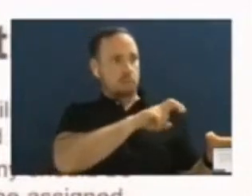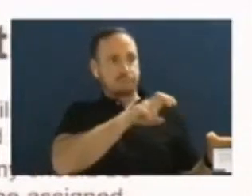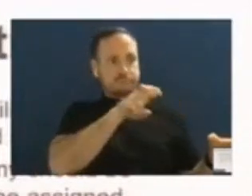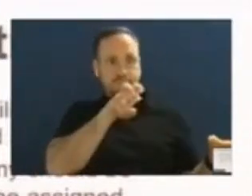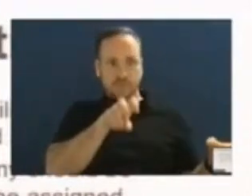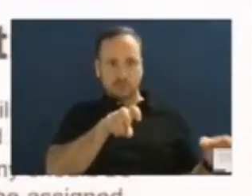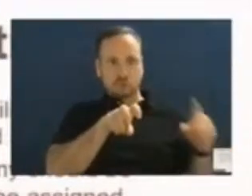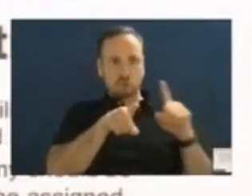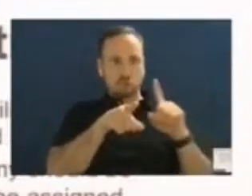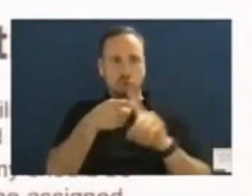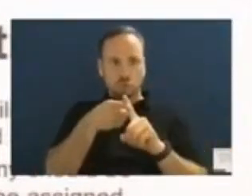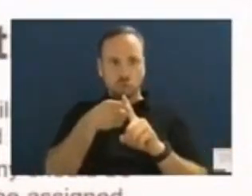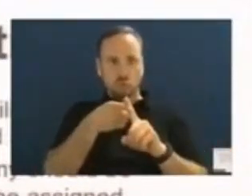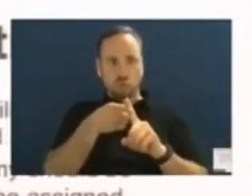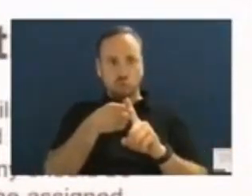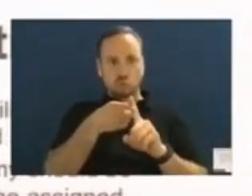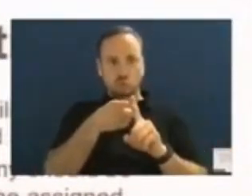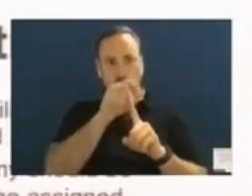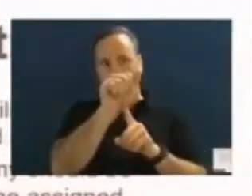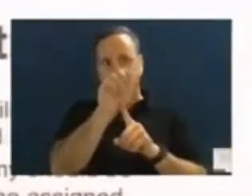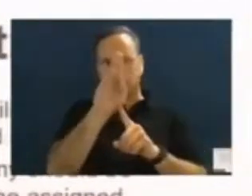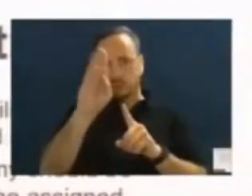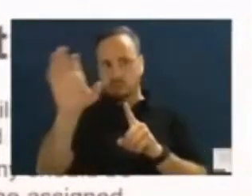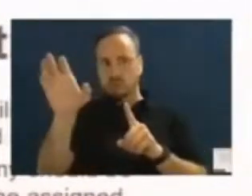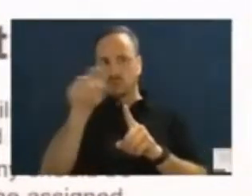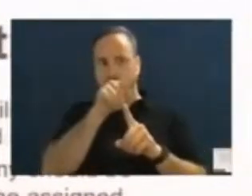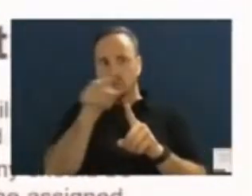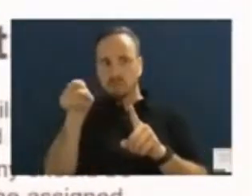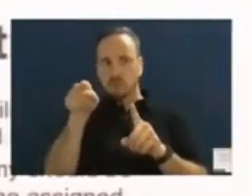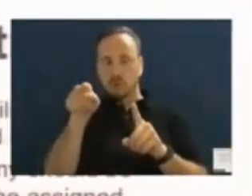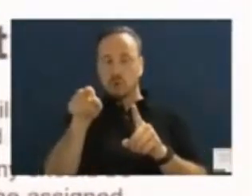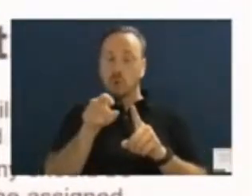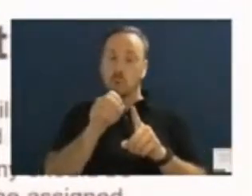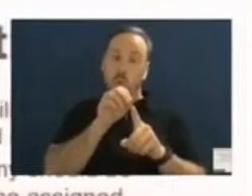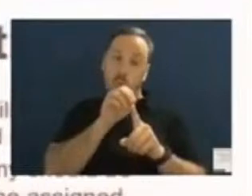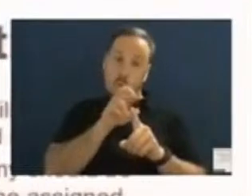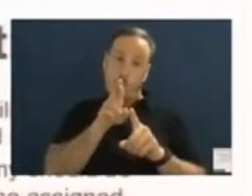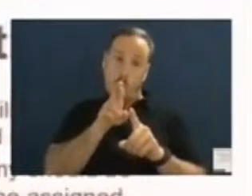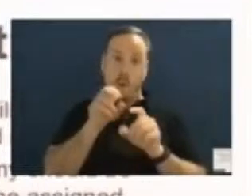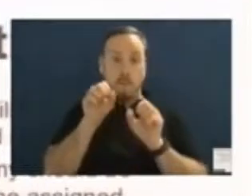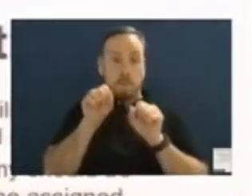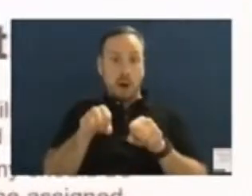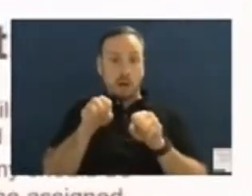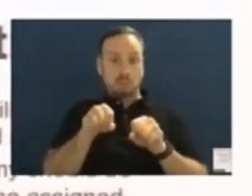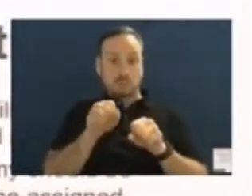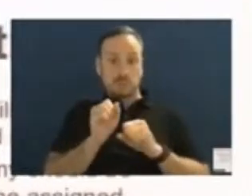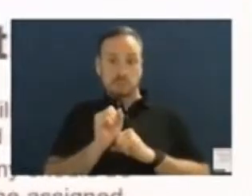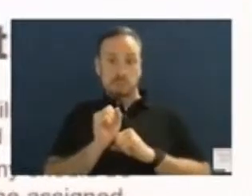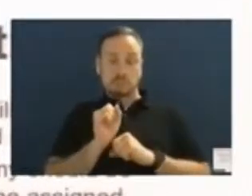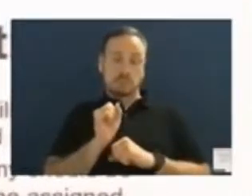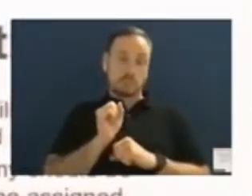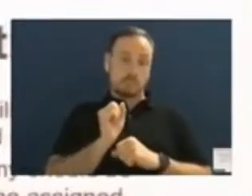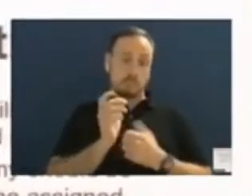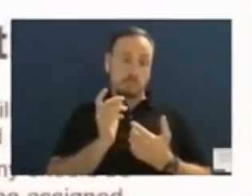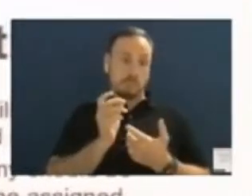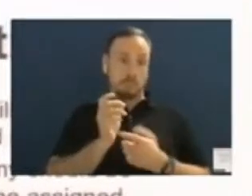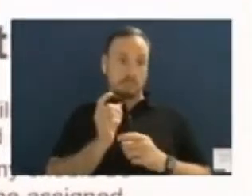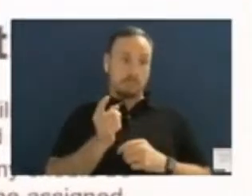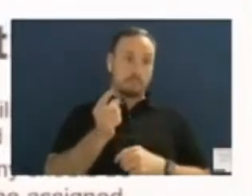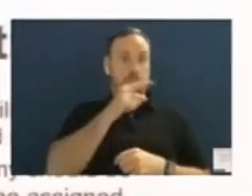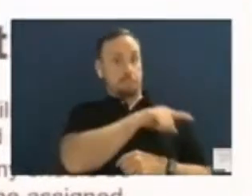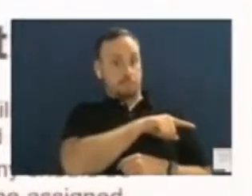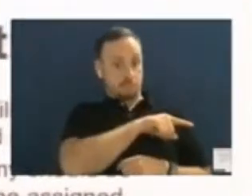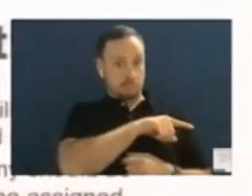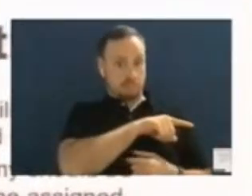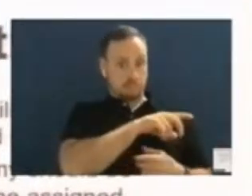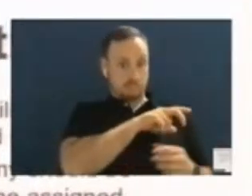3 tracks that you've heard earlier tonight, or possibly opt in, that they did not have an opportunity or they did not want to at